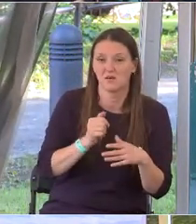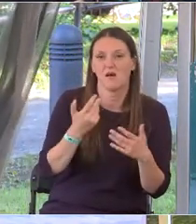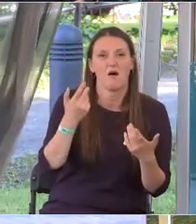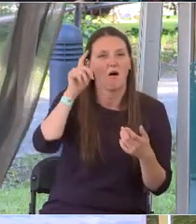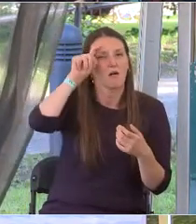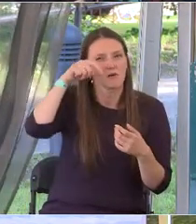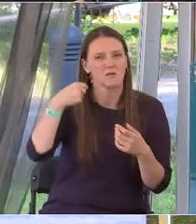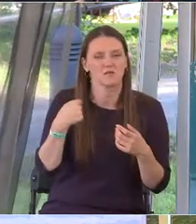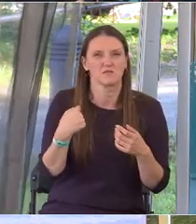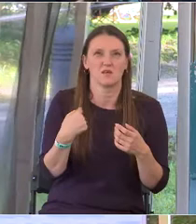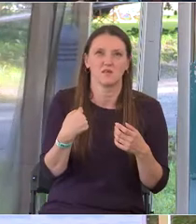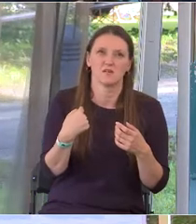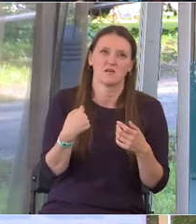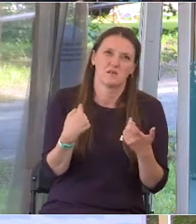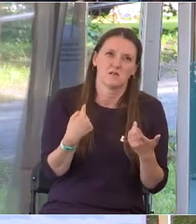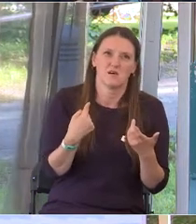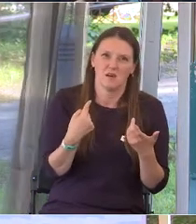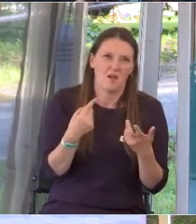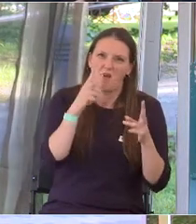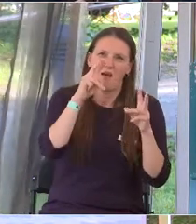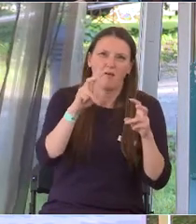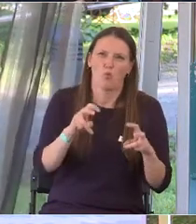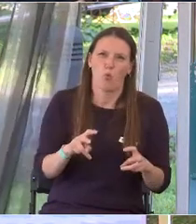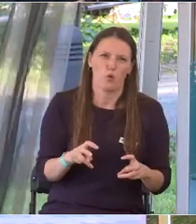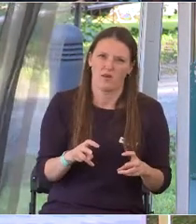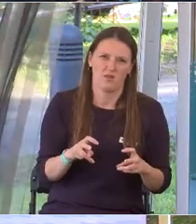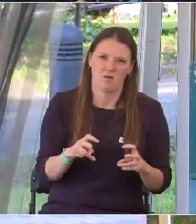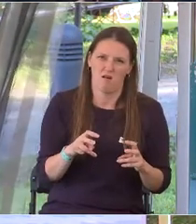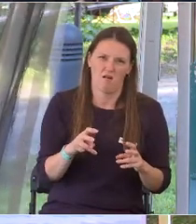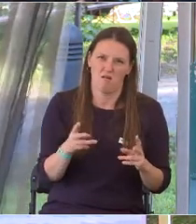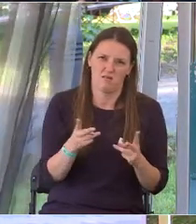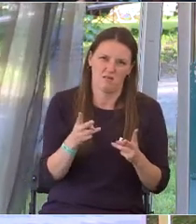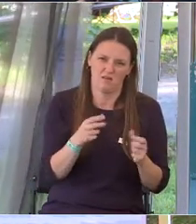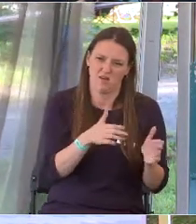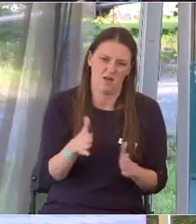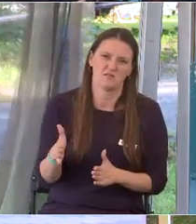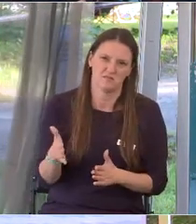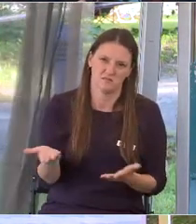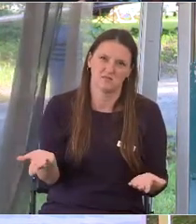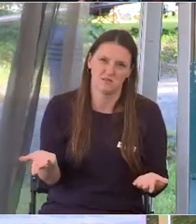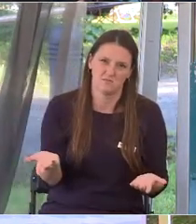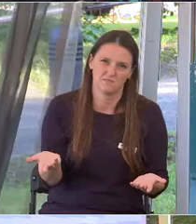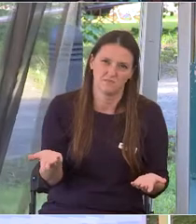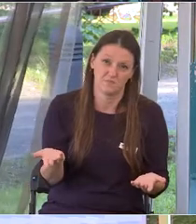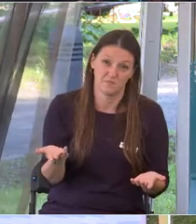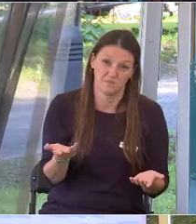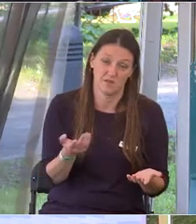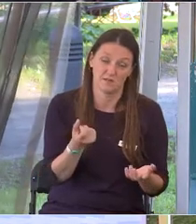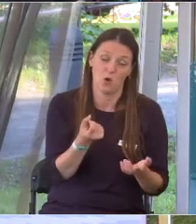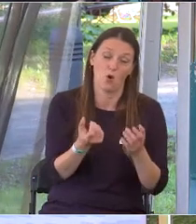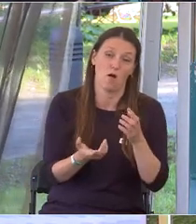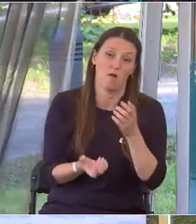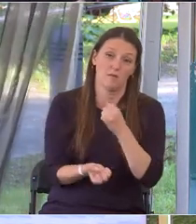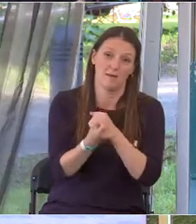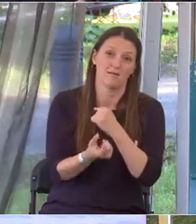be dealt in a sort of correct way, to say that. So we see